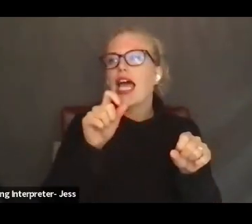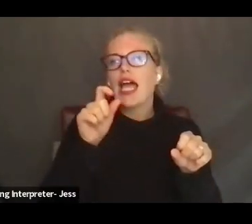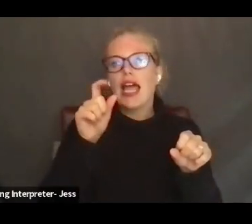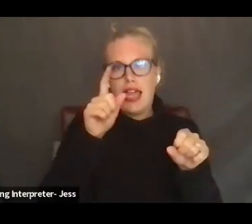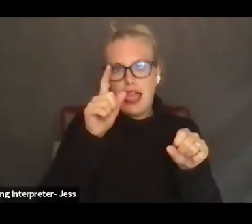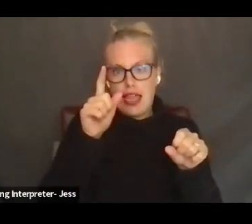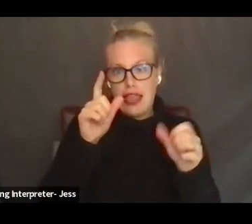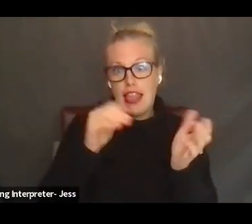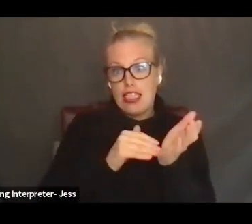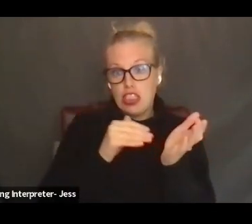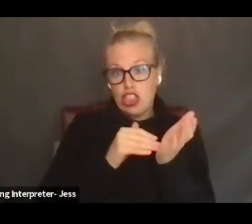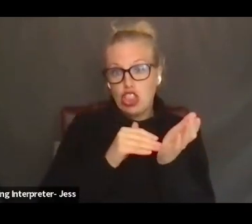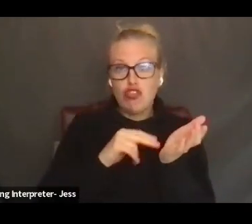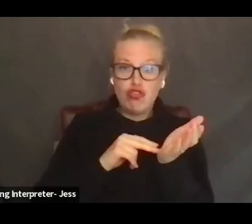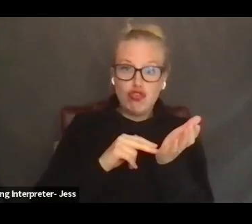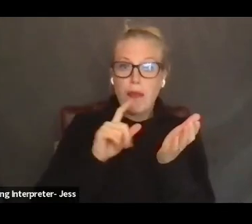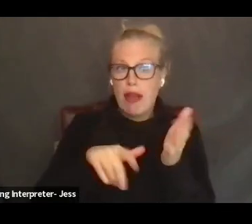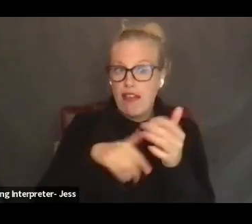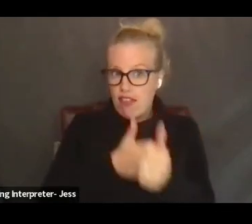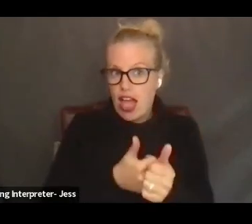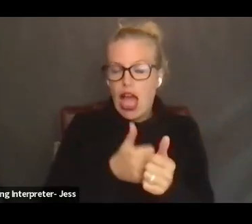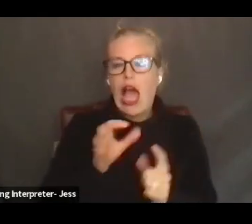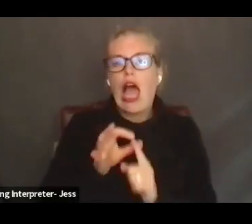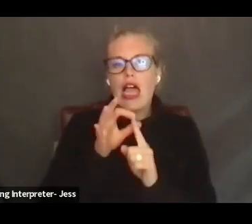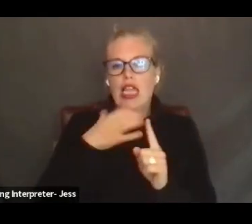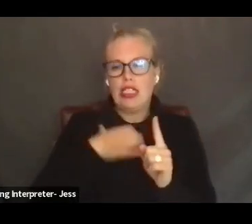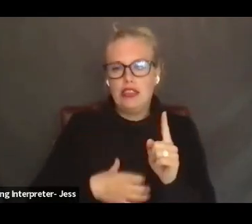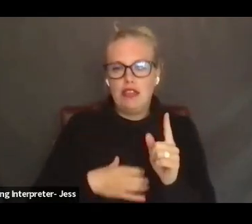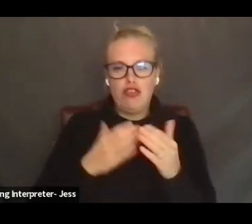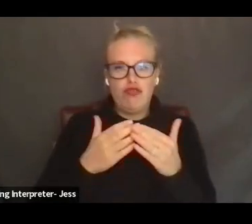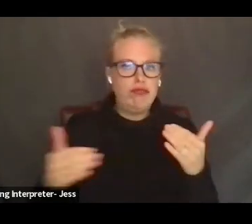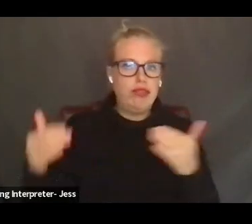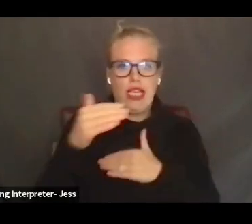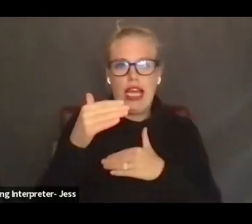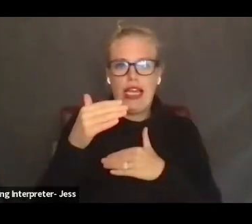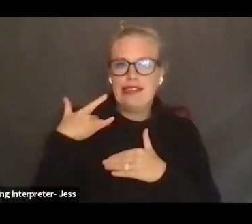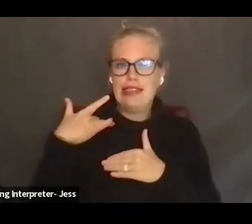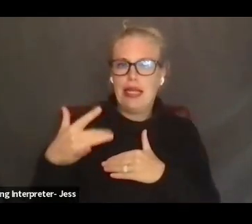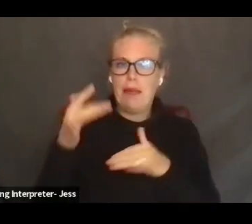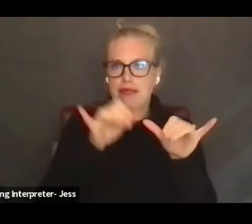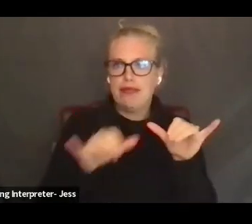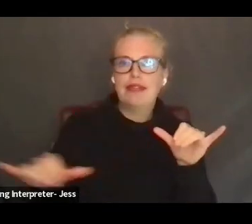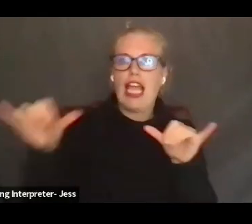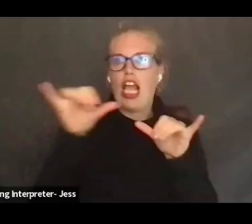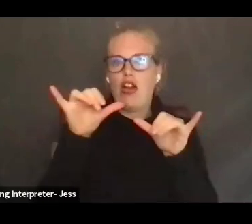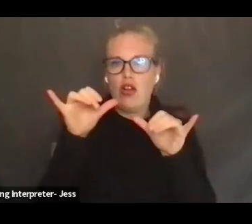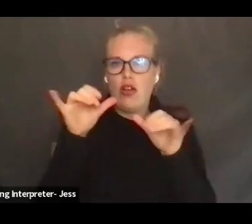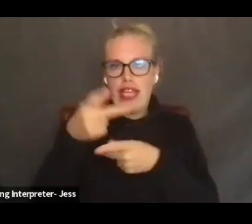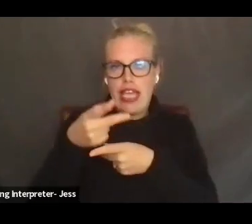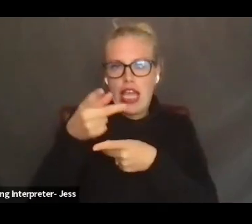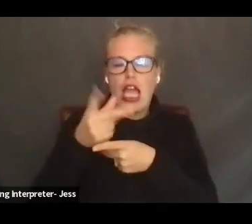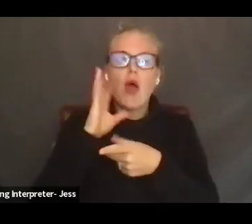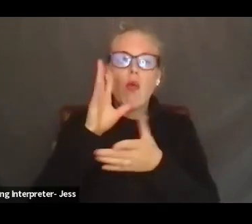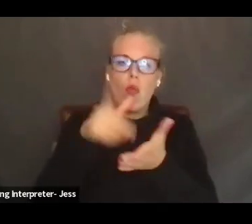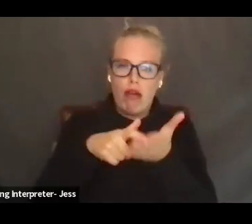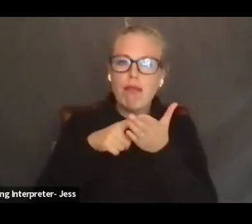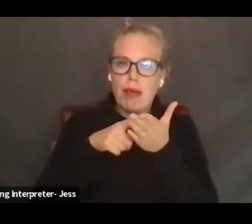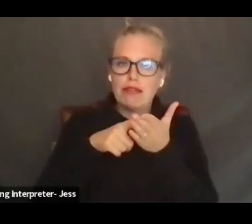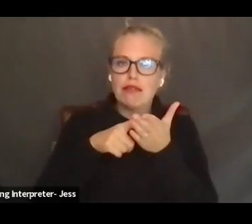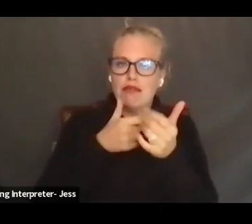it unless your wish is far beyond the normal standard of care. They're going to have to follow it.